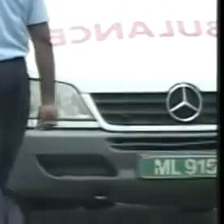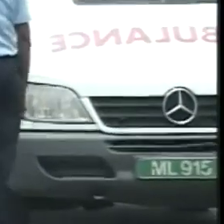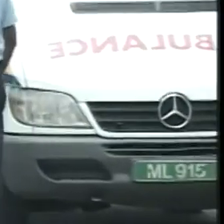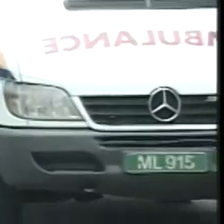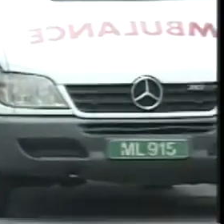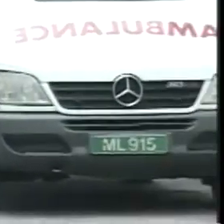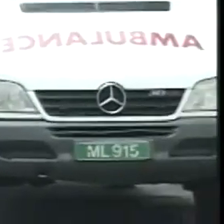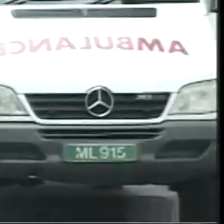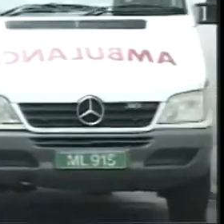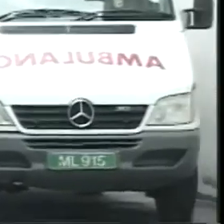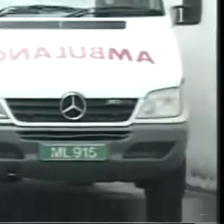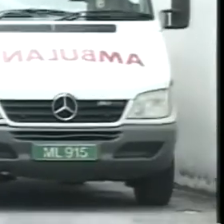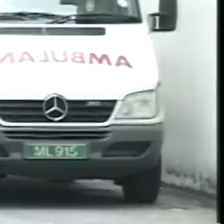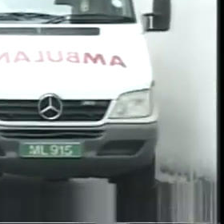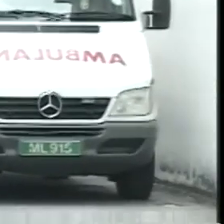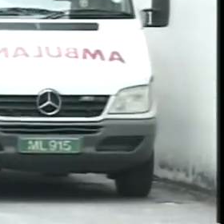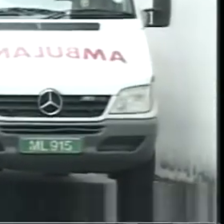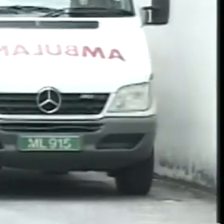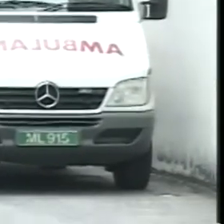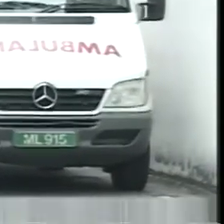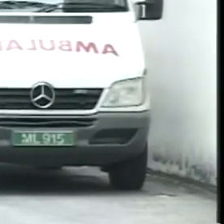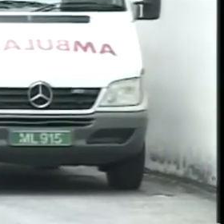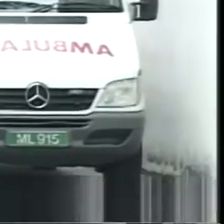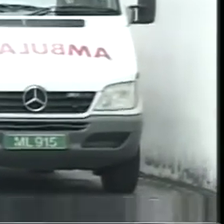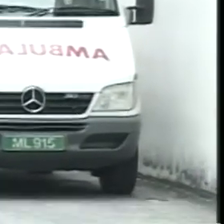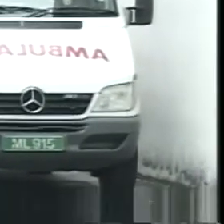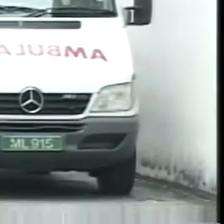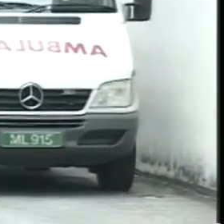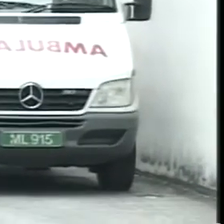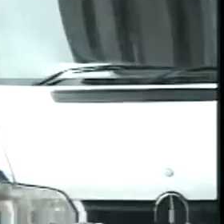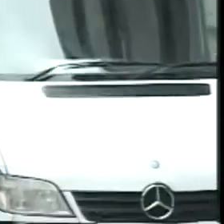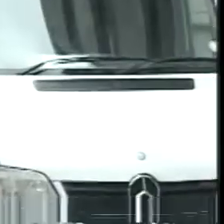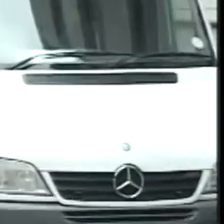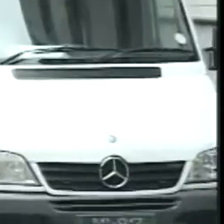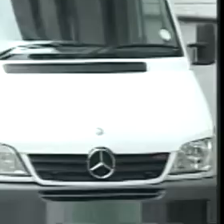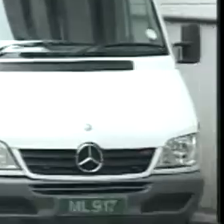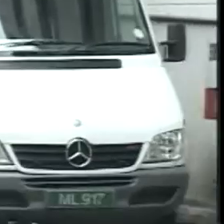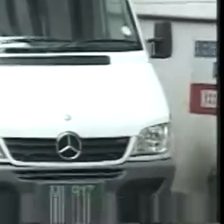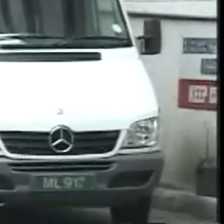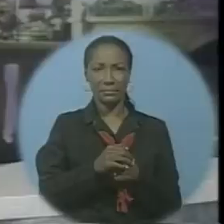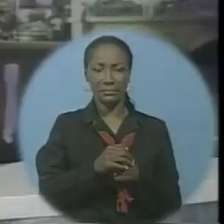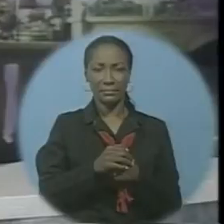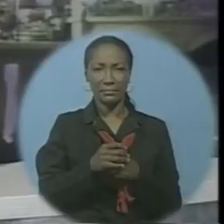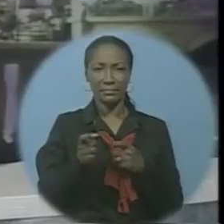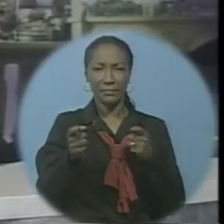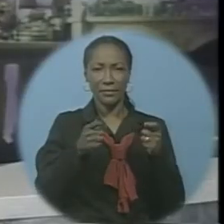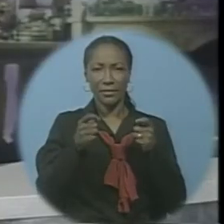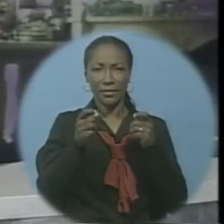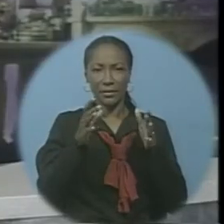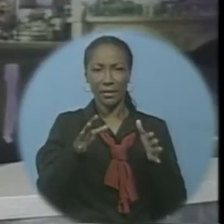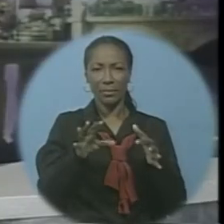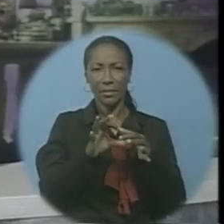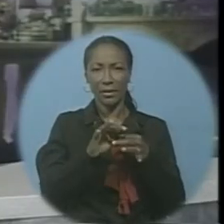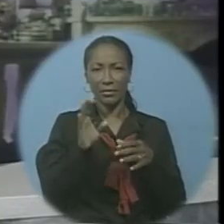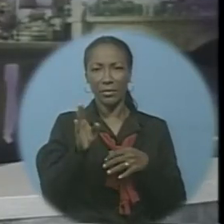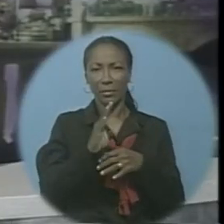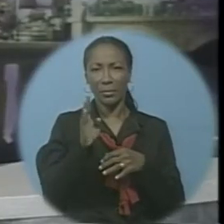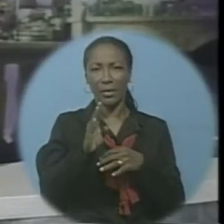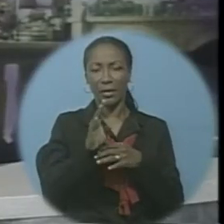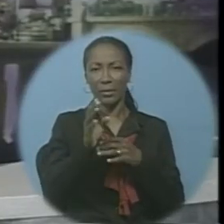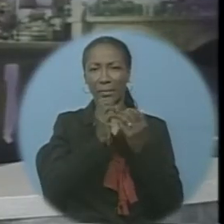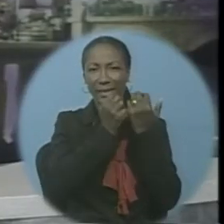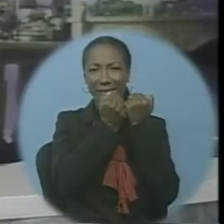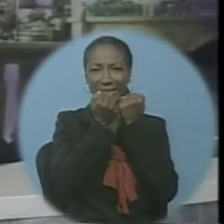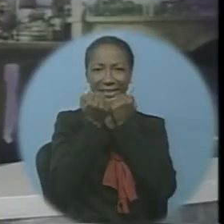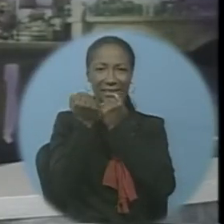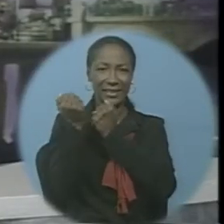in need get the best possible assistance. Lisa Lord, CBC News. Lisa, thank you. The chairman